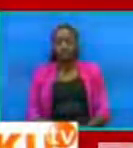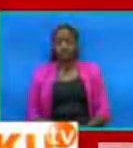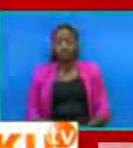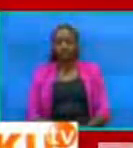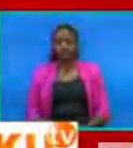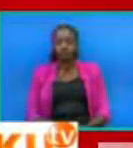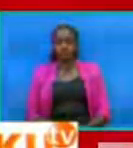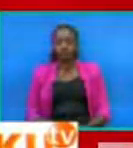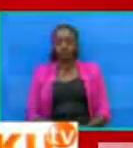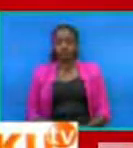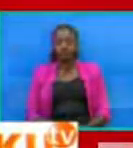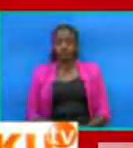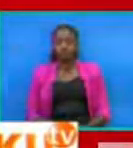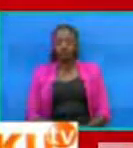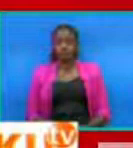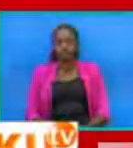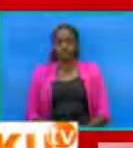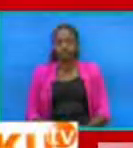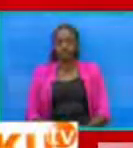Chairman